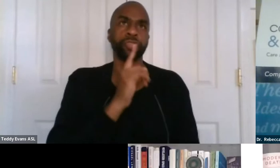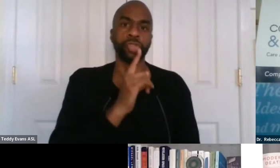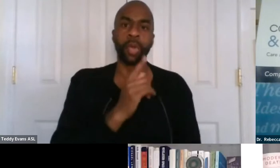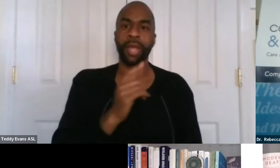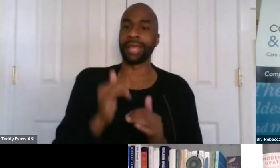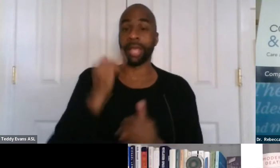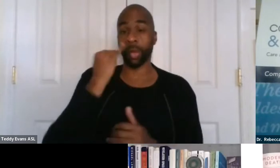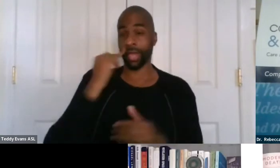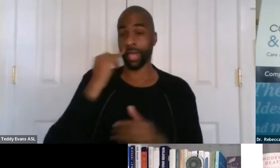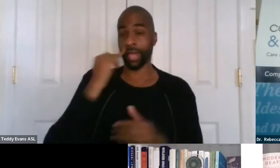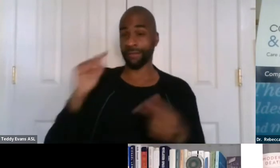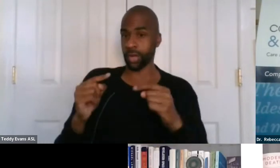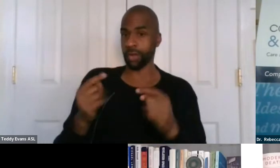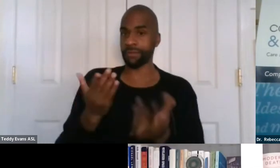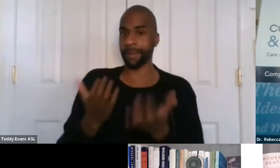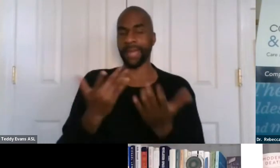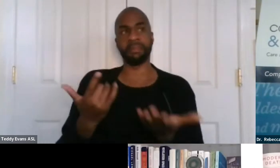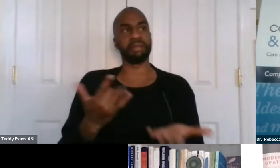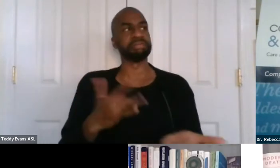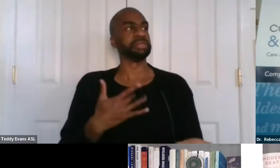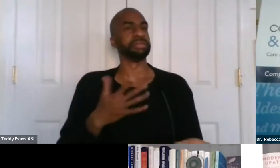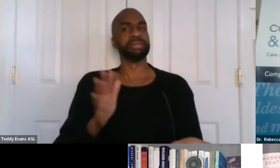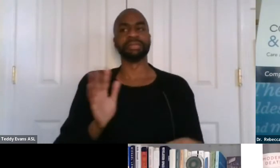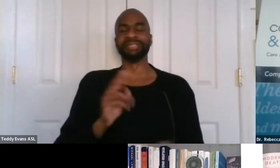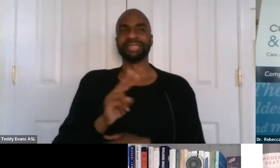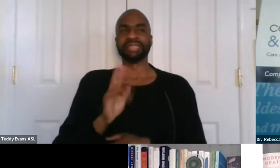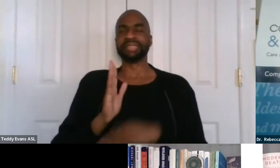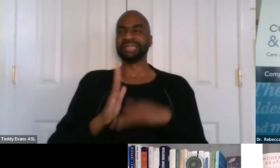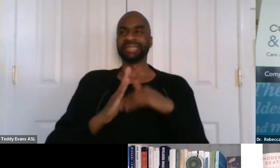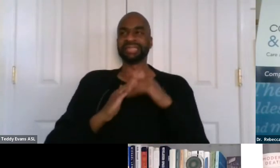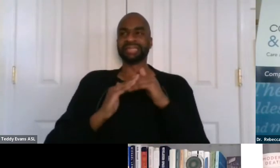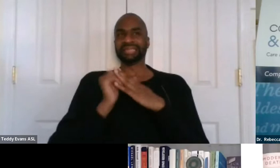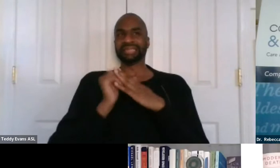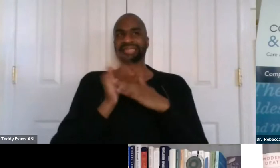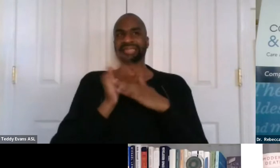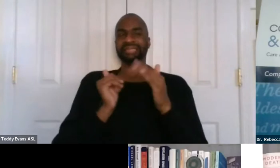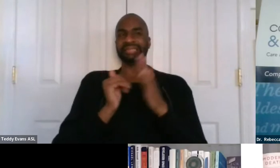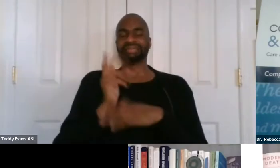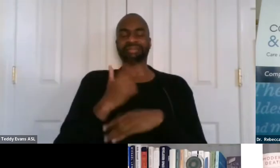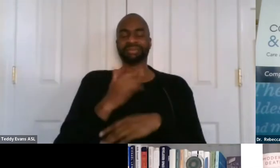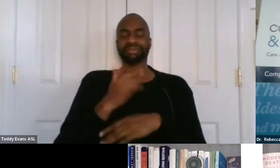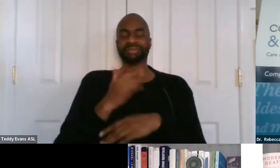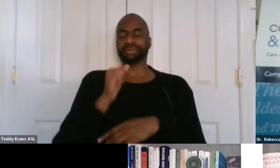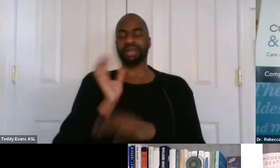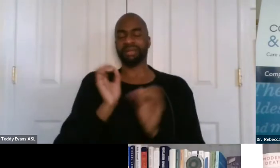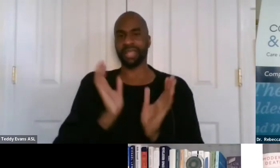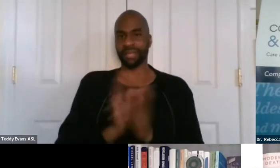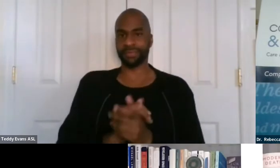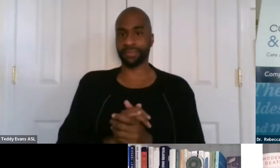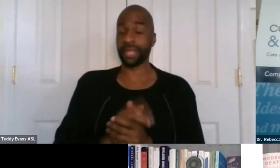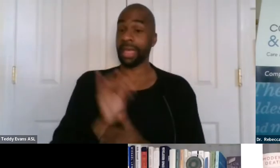feel like you're fitting in because you're uncomfortable and others are not. Because in the end, it is those forms of therapy that